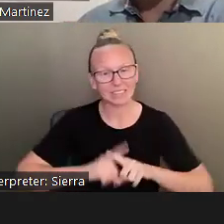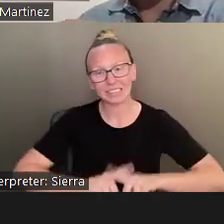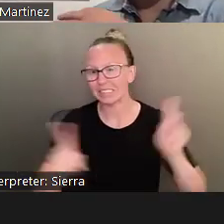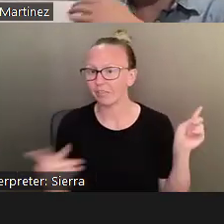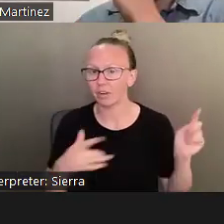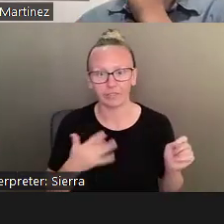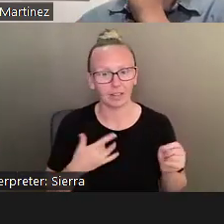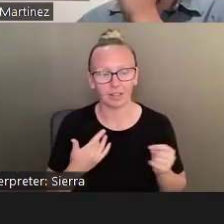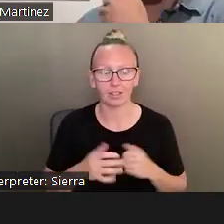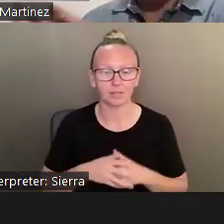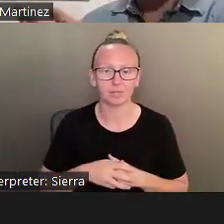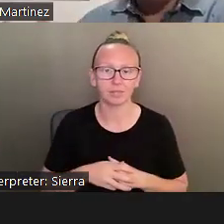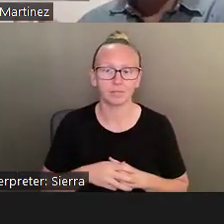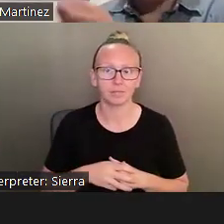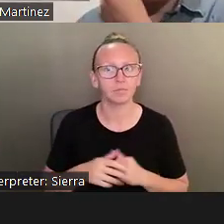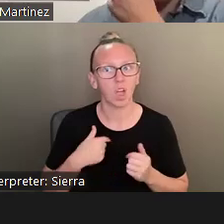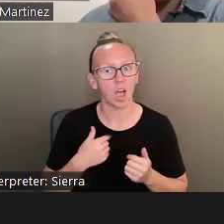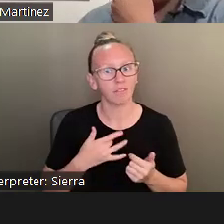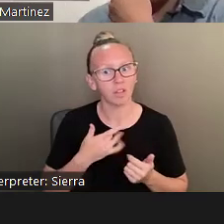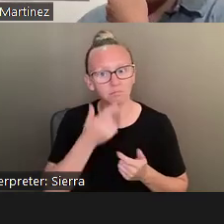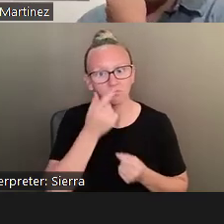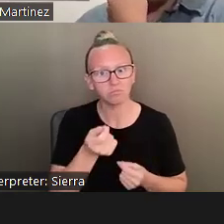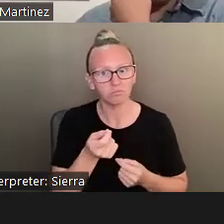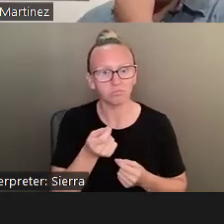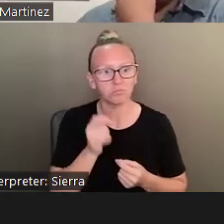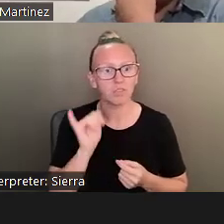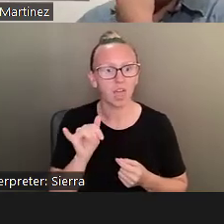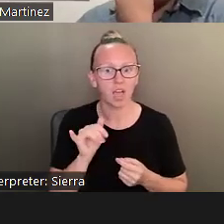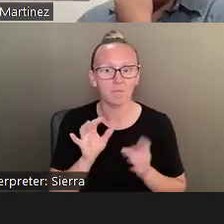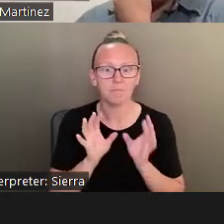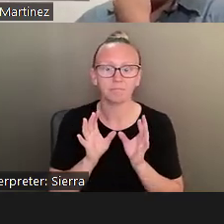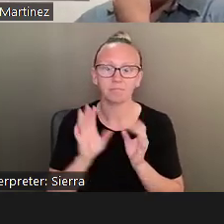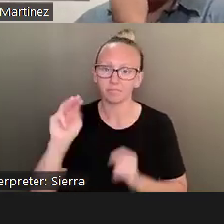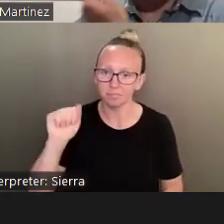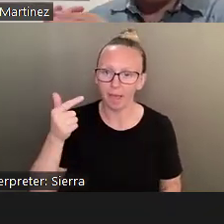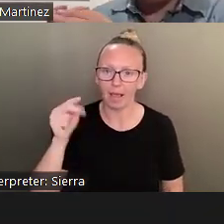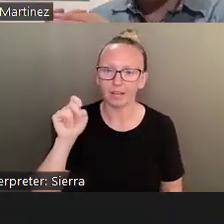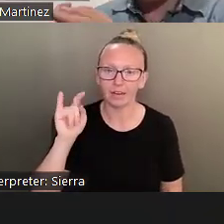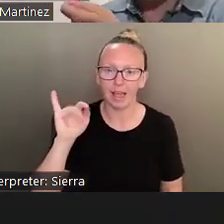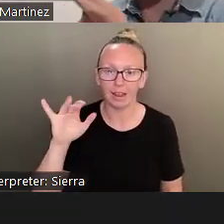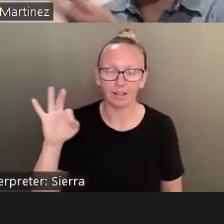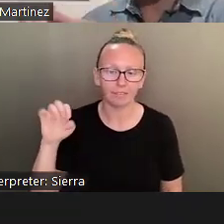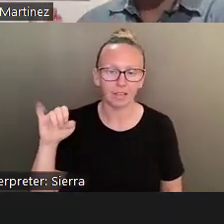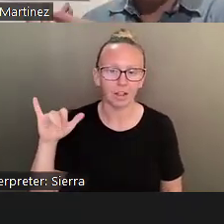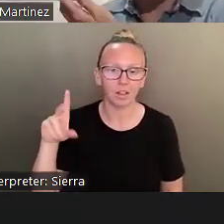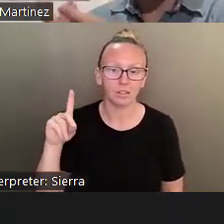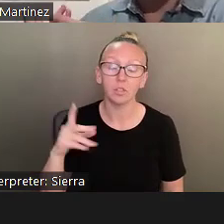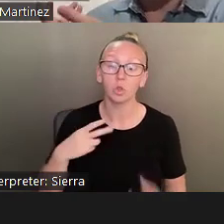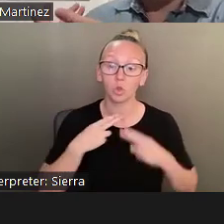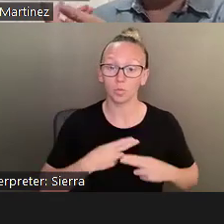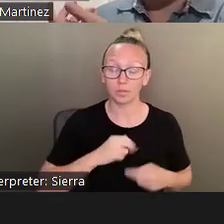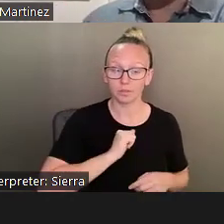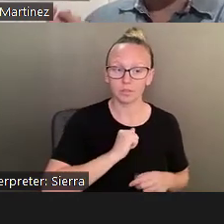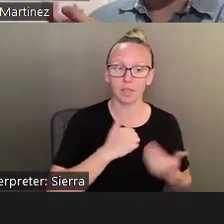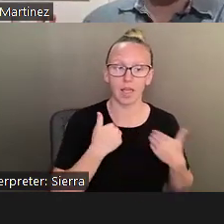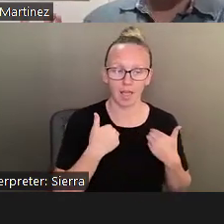perception. And so I became very interested in magnetic fields. And you know, human beings, we have tools that allow us to